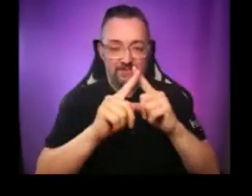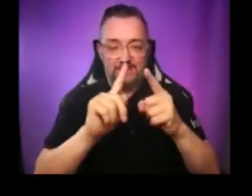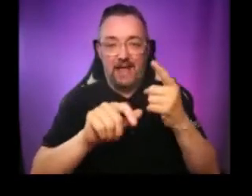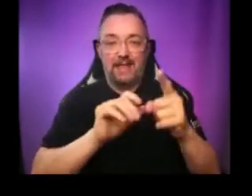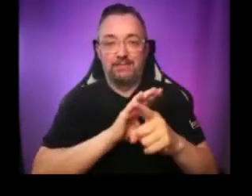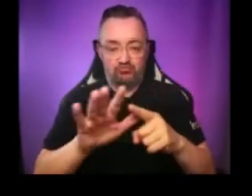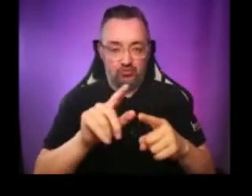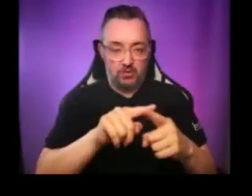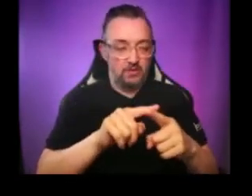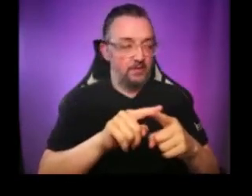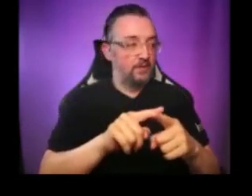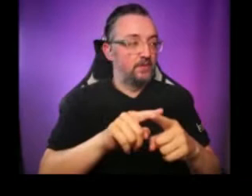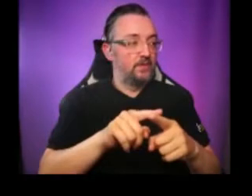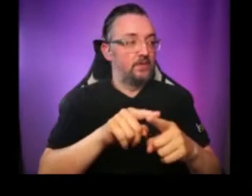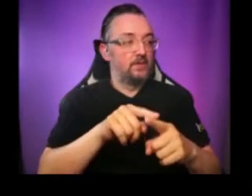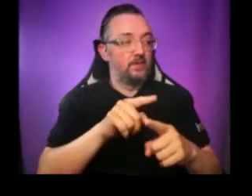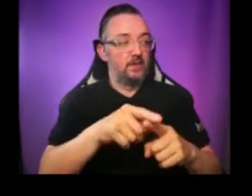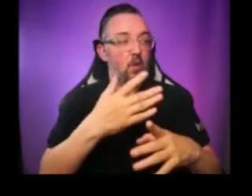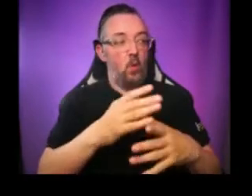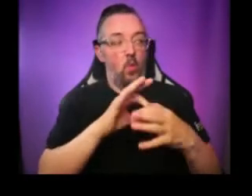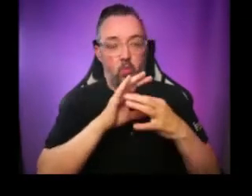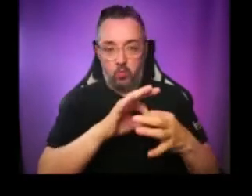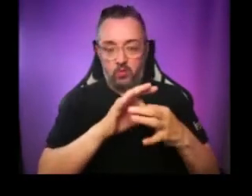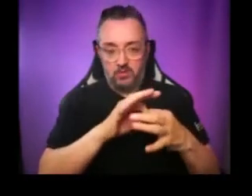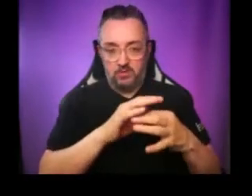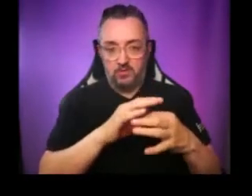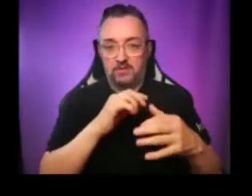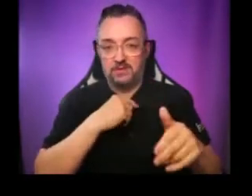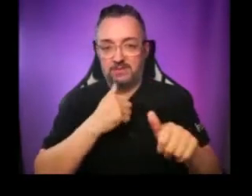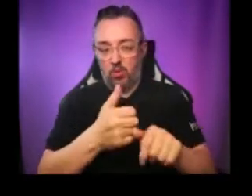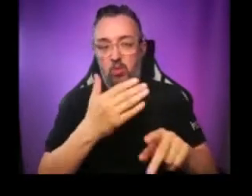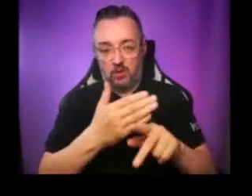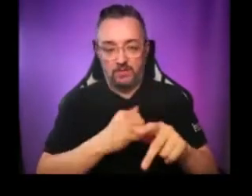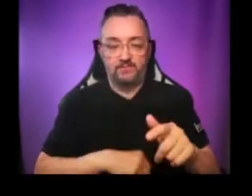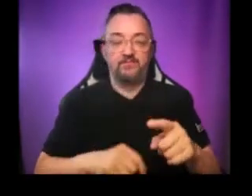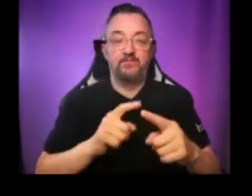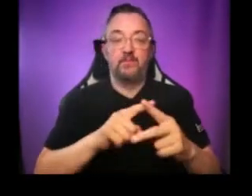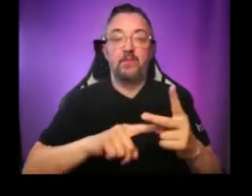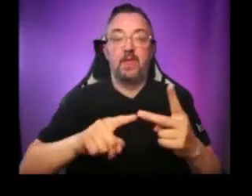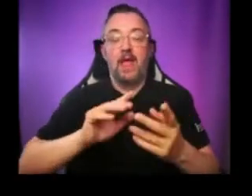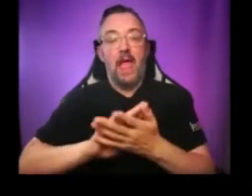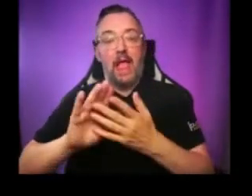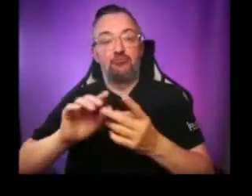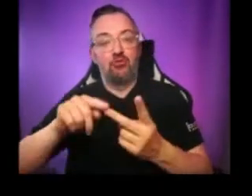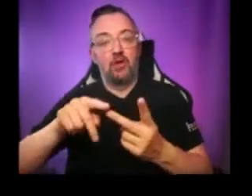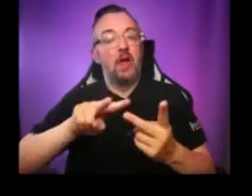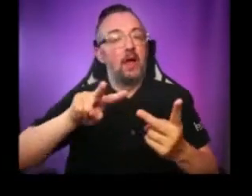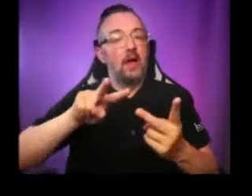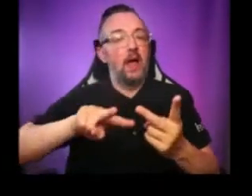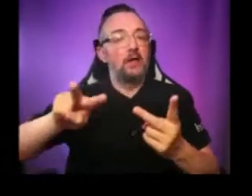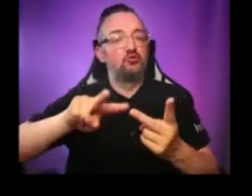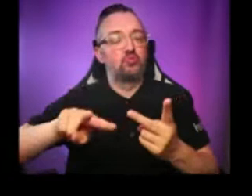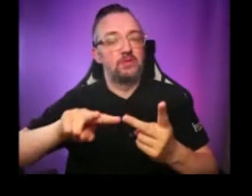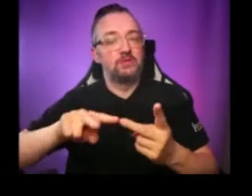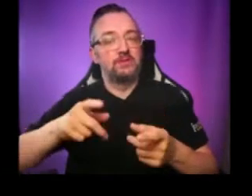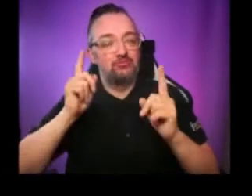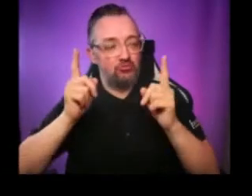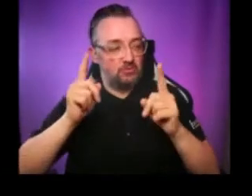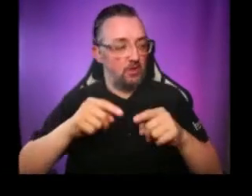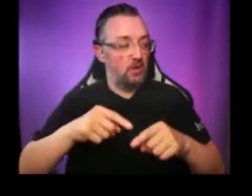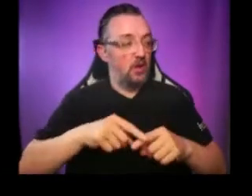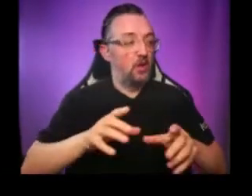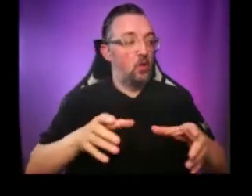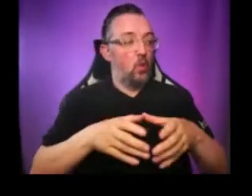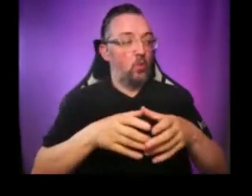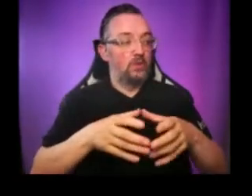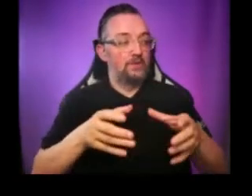Dementia Prevention there, and works with us to support our work here as well. Henry joins us as an associate director, and then in our core team as well, we